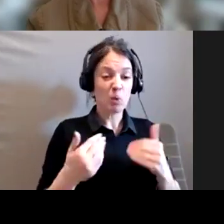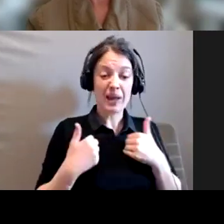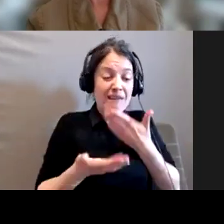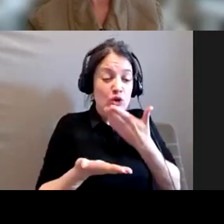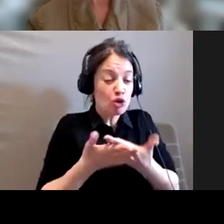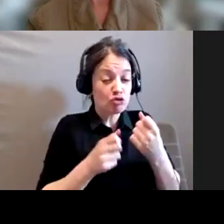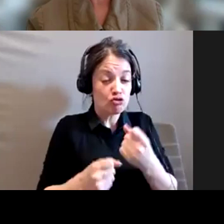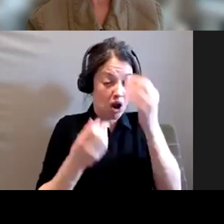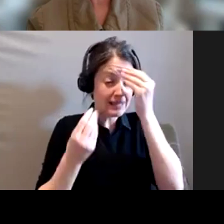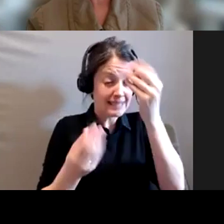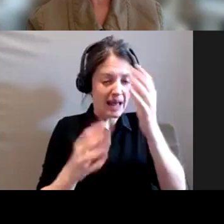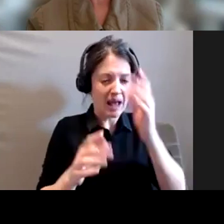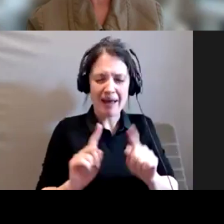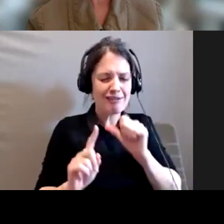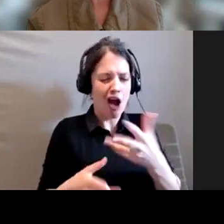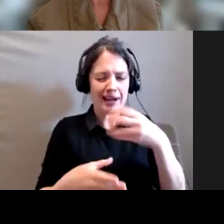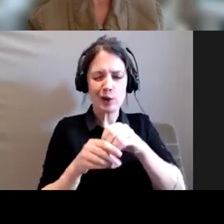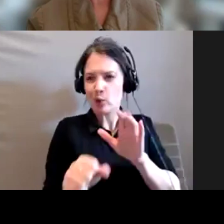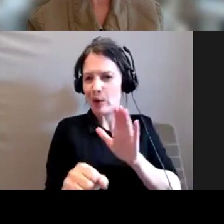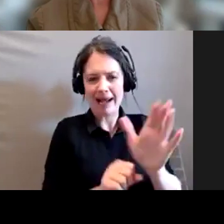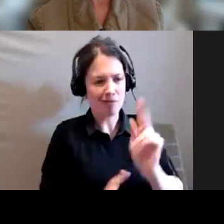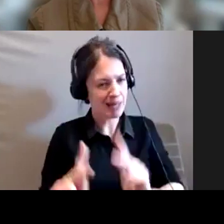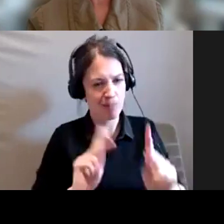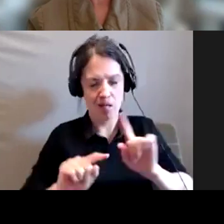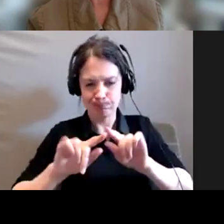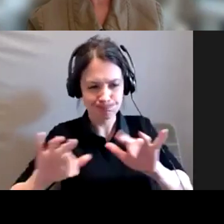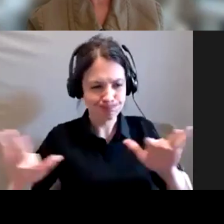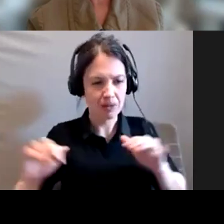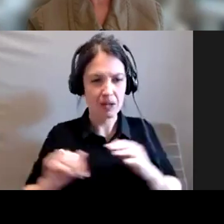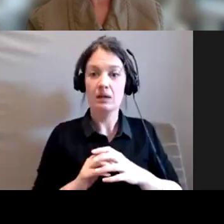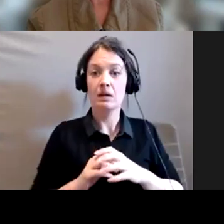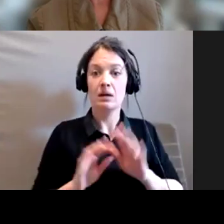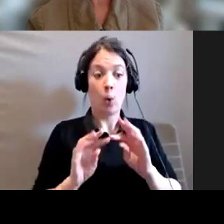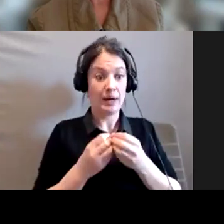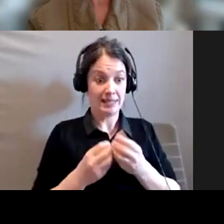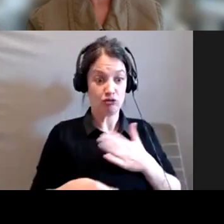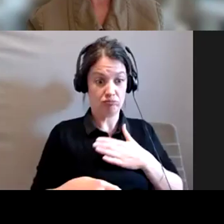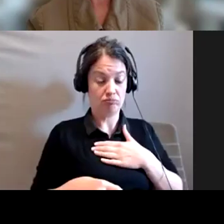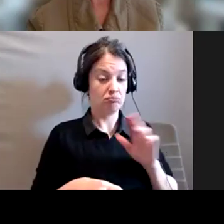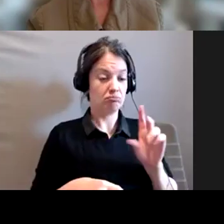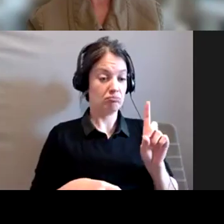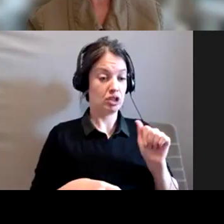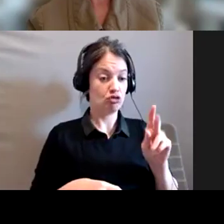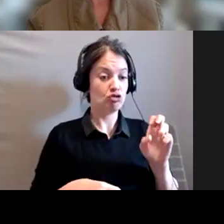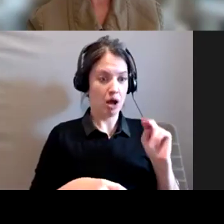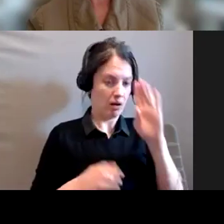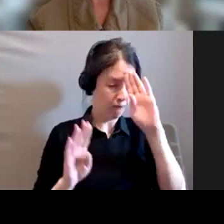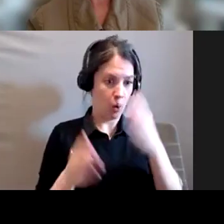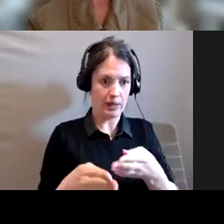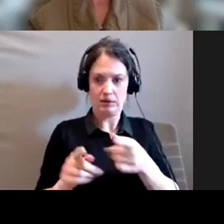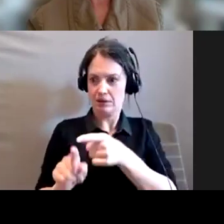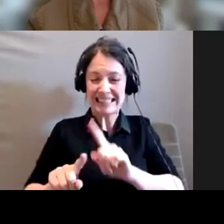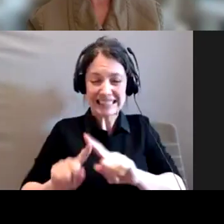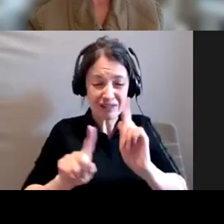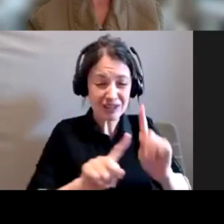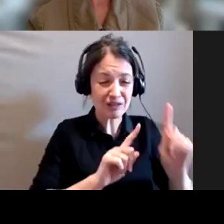have very good intersectional data. Certainly organizations like Dawn are very focused on understanding that the intersectional data is the one that's